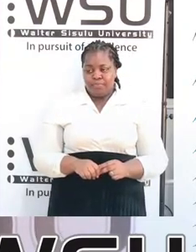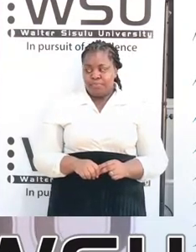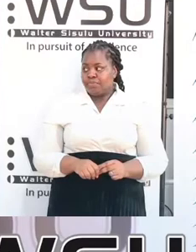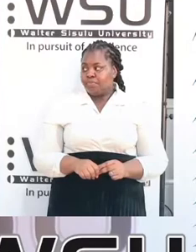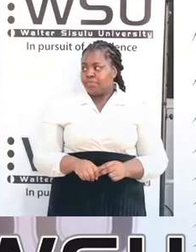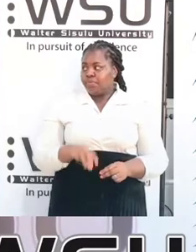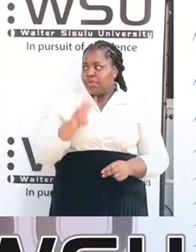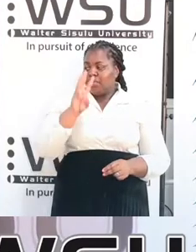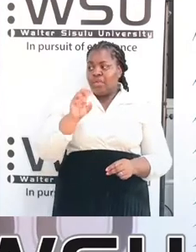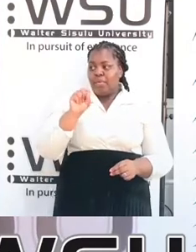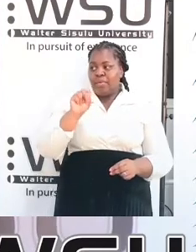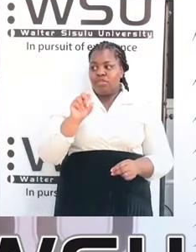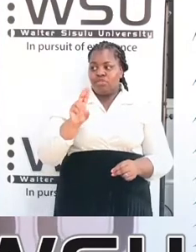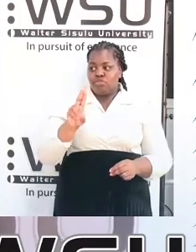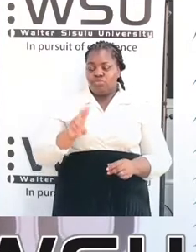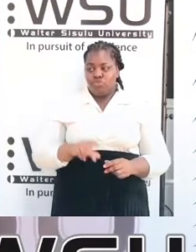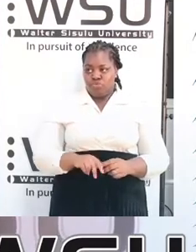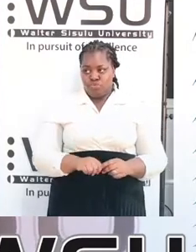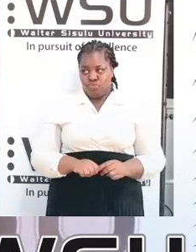WSU,